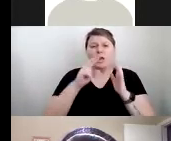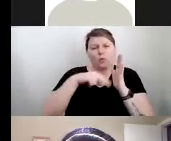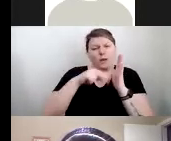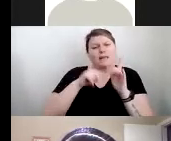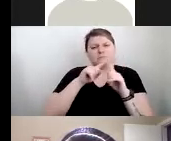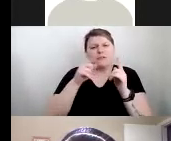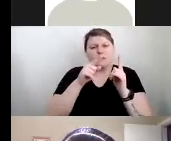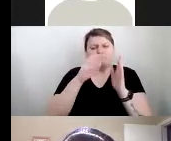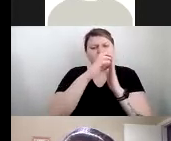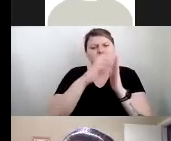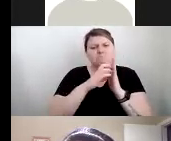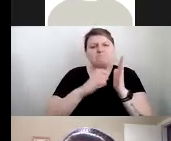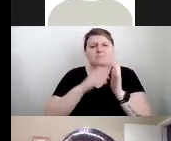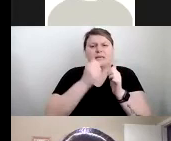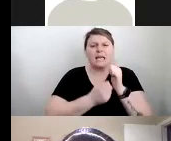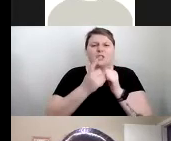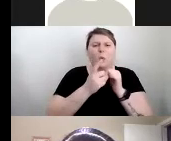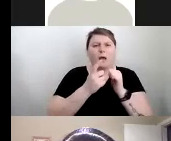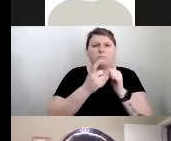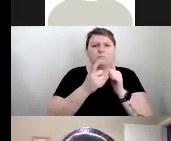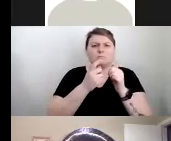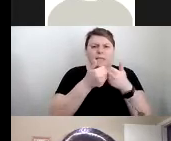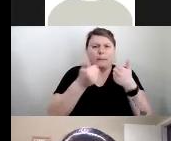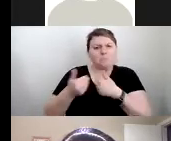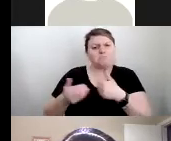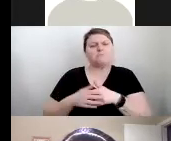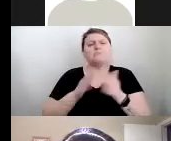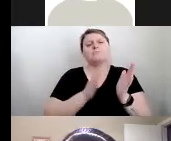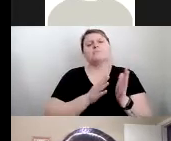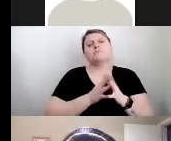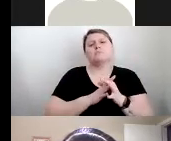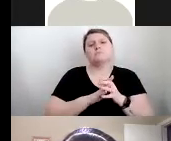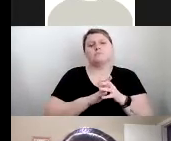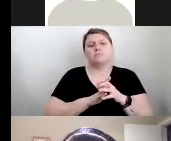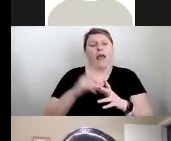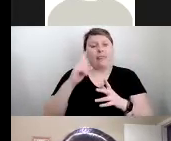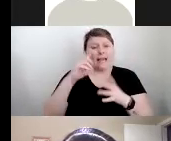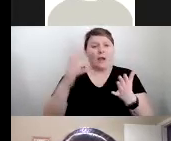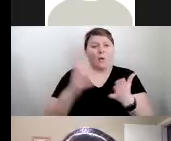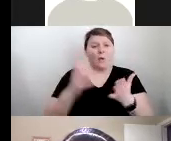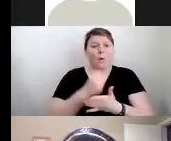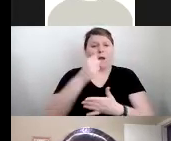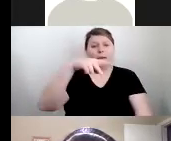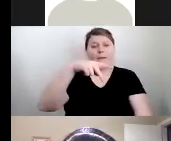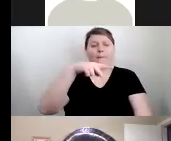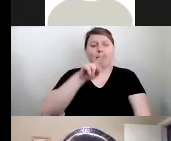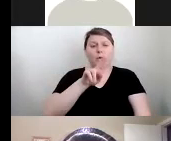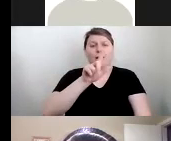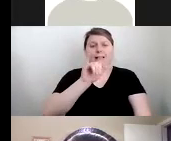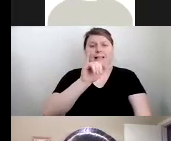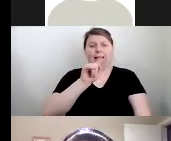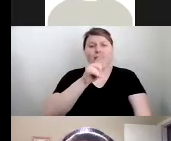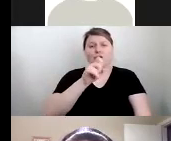segments because each one's kind of a self-enclosed chapter. And I think it won the Pulitzer Prize. A very,